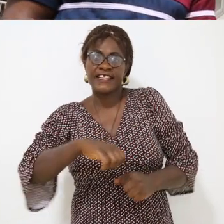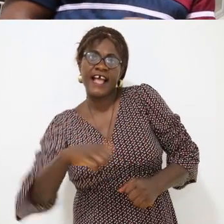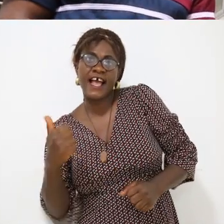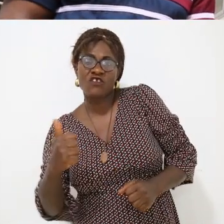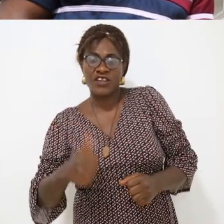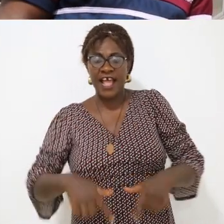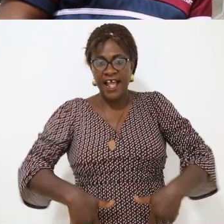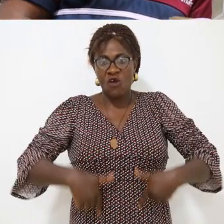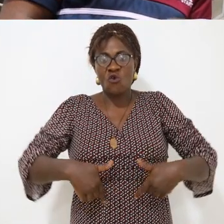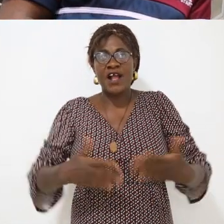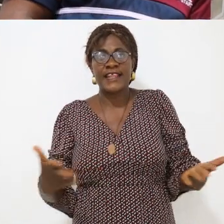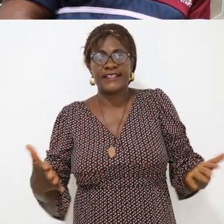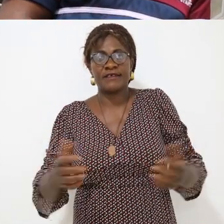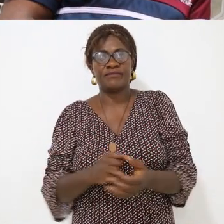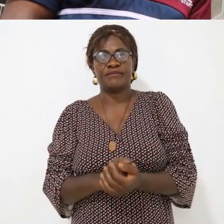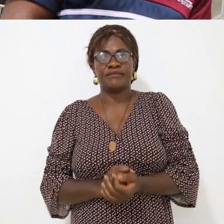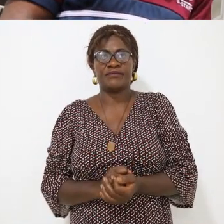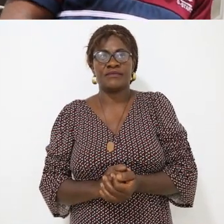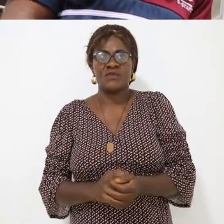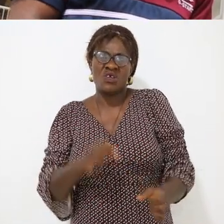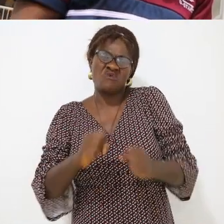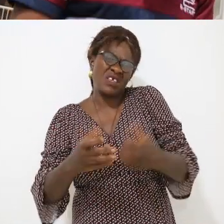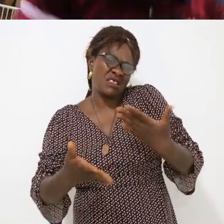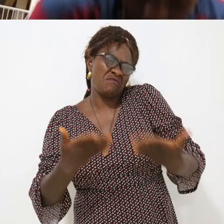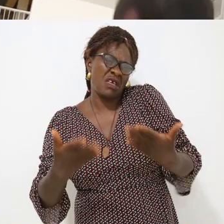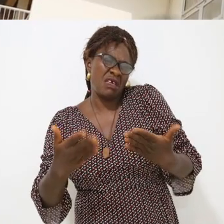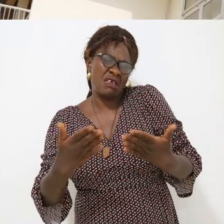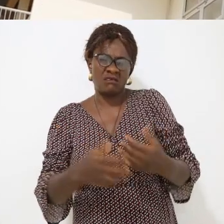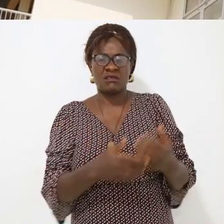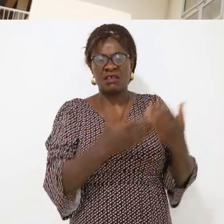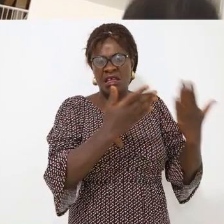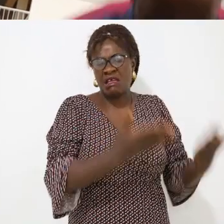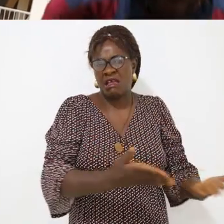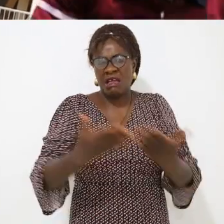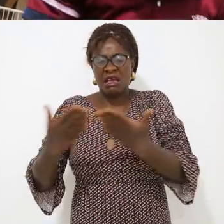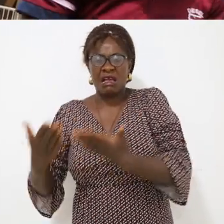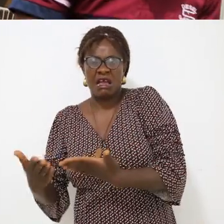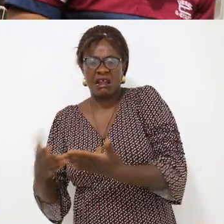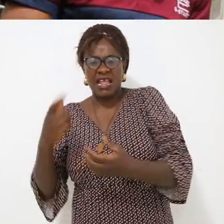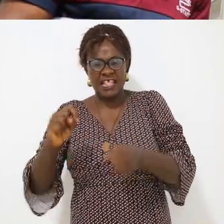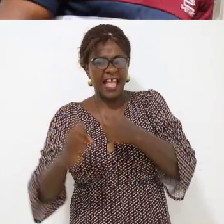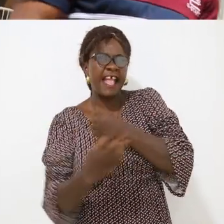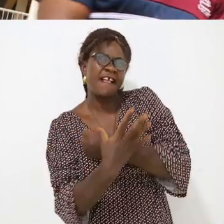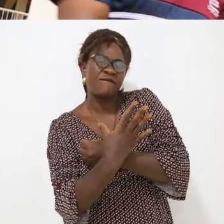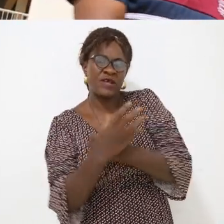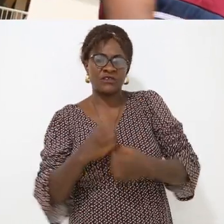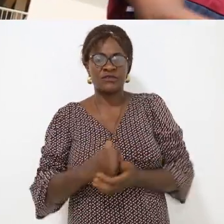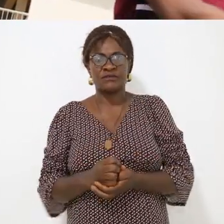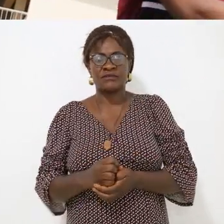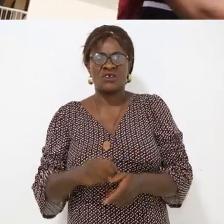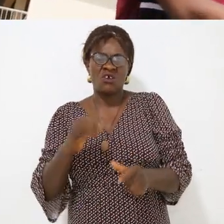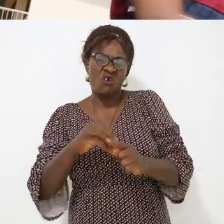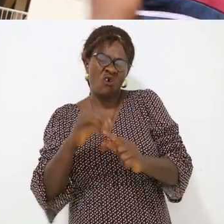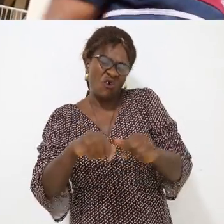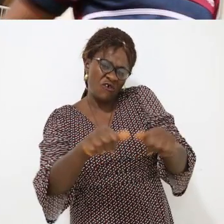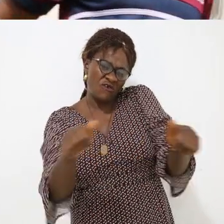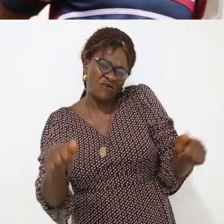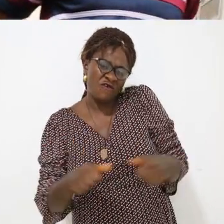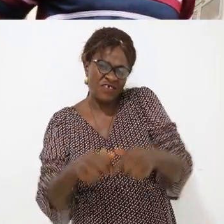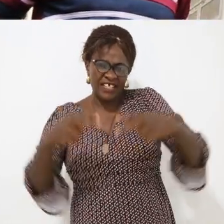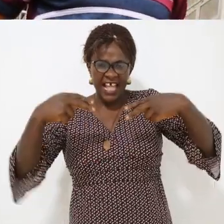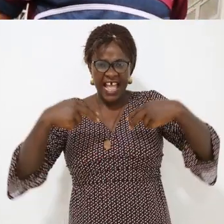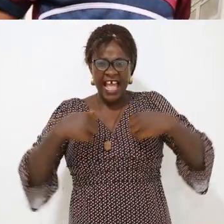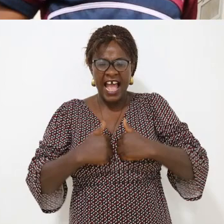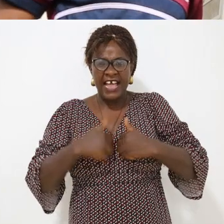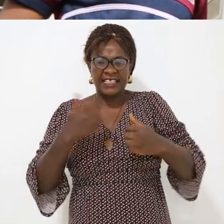another organism which may be carrying the infection or whose surface may